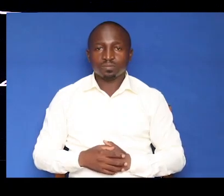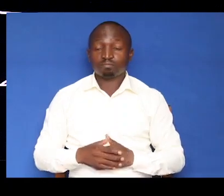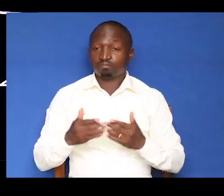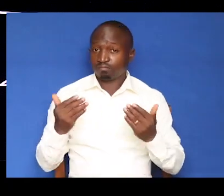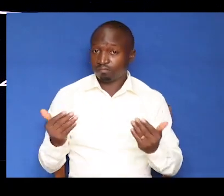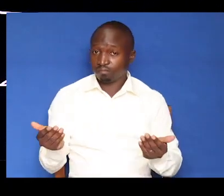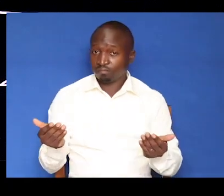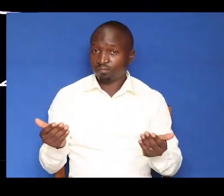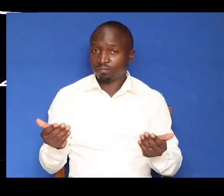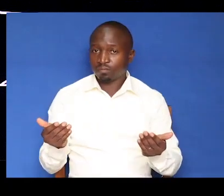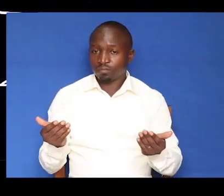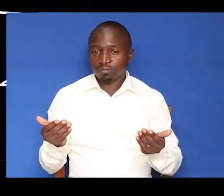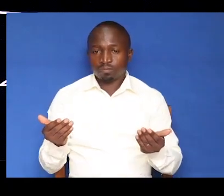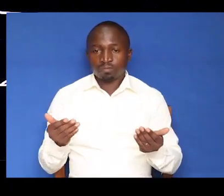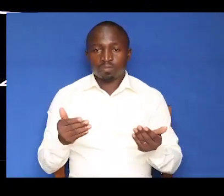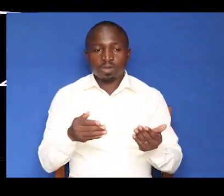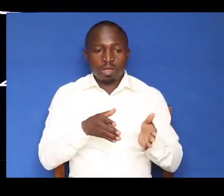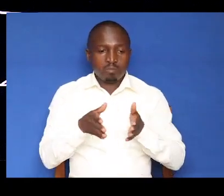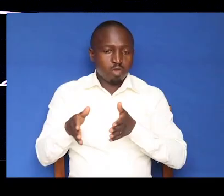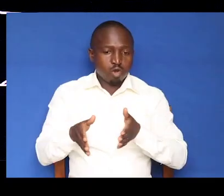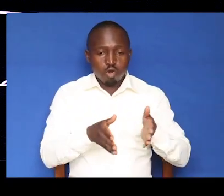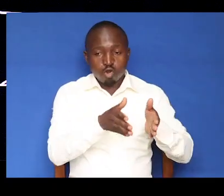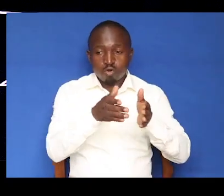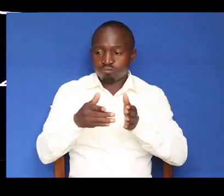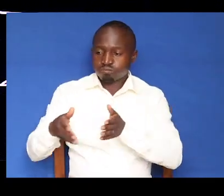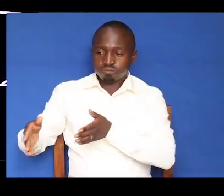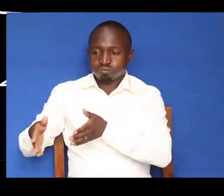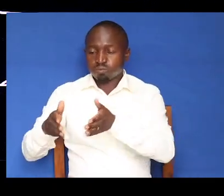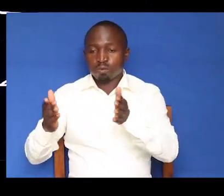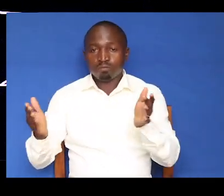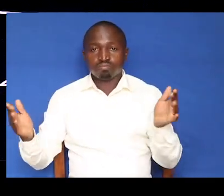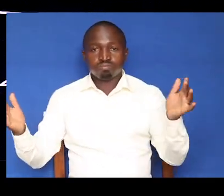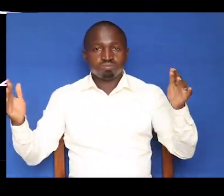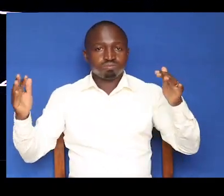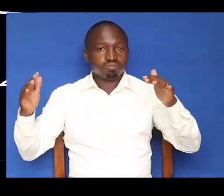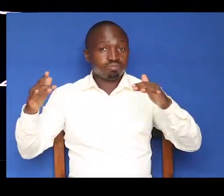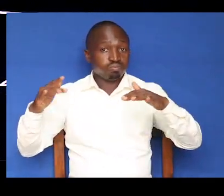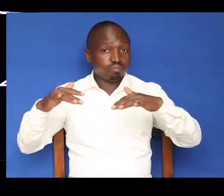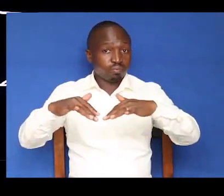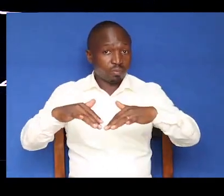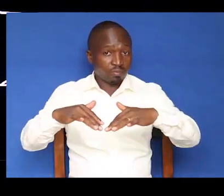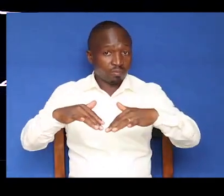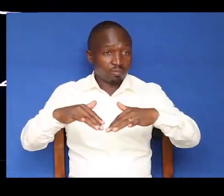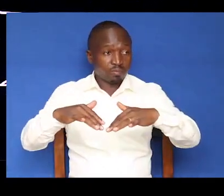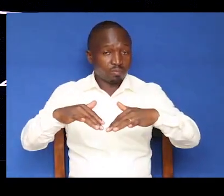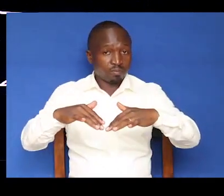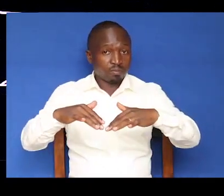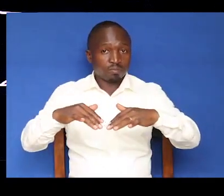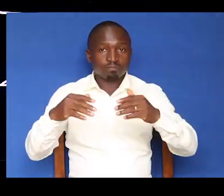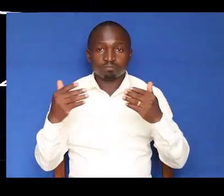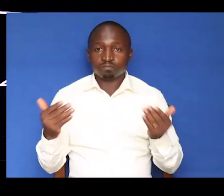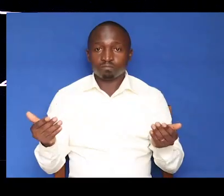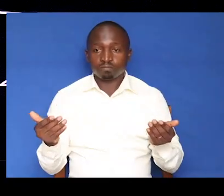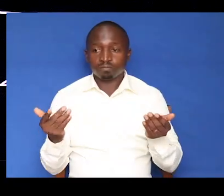Now, the currents may move towards each other. Where move towards each